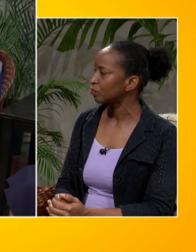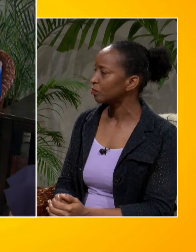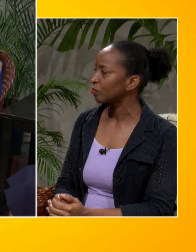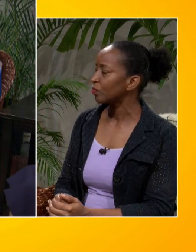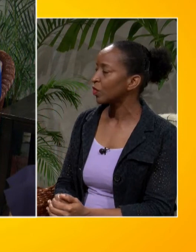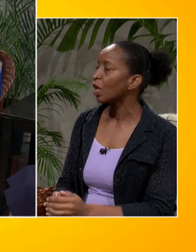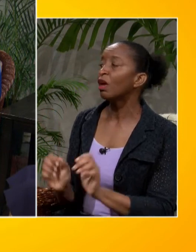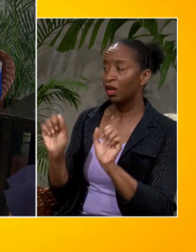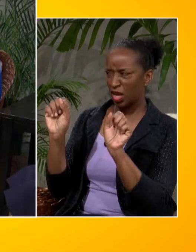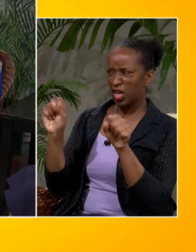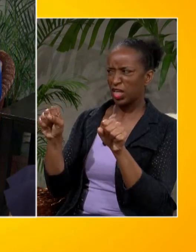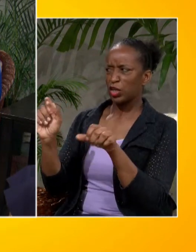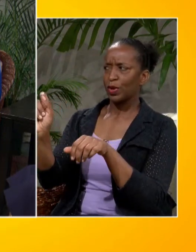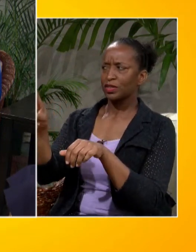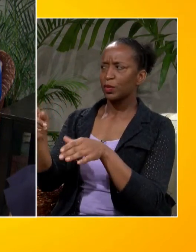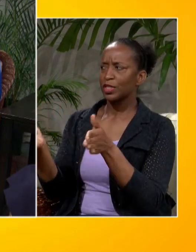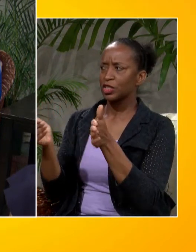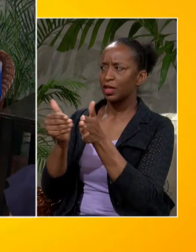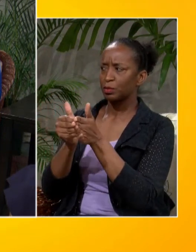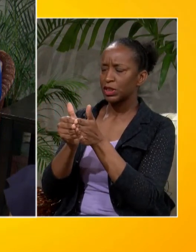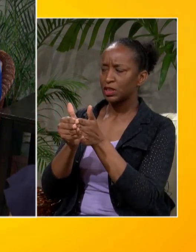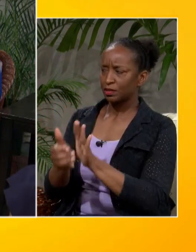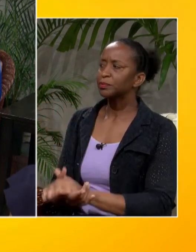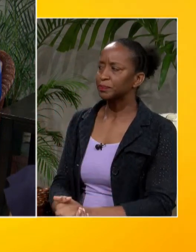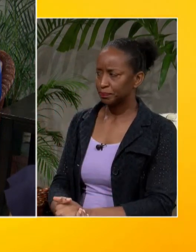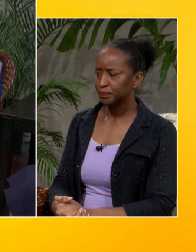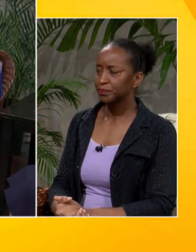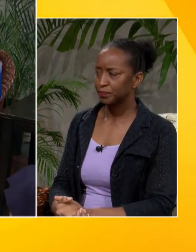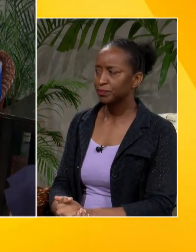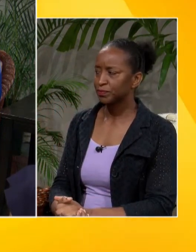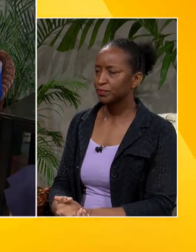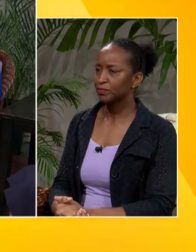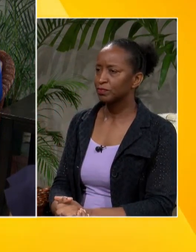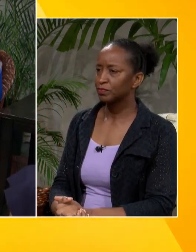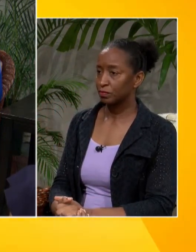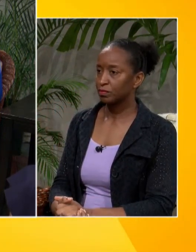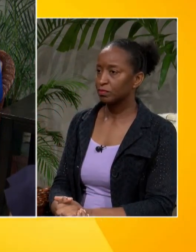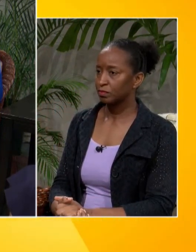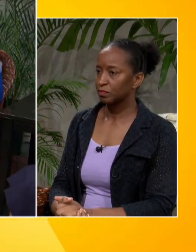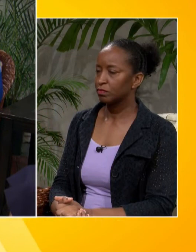Can you ask the question again, please? Yes, please.